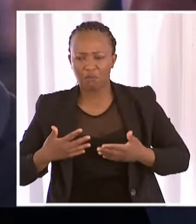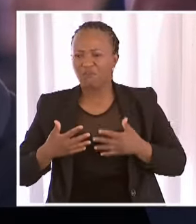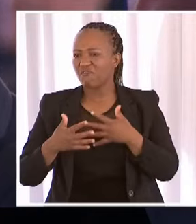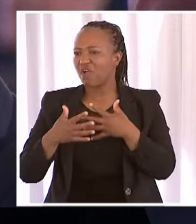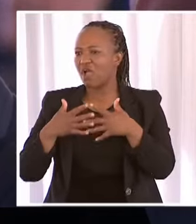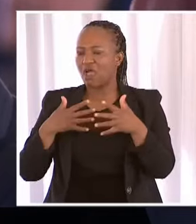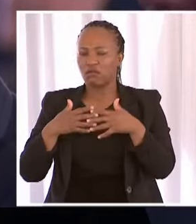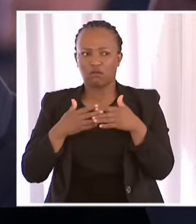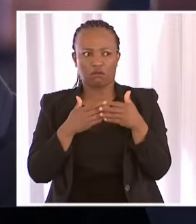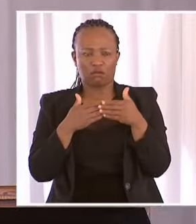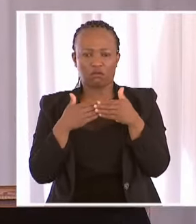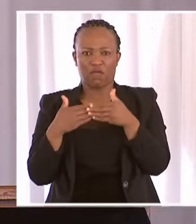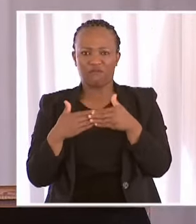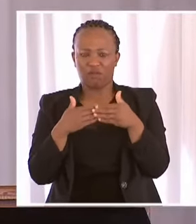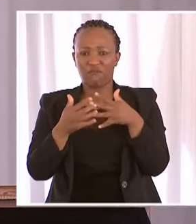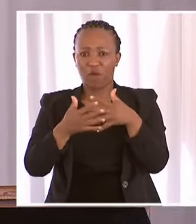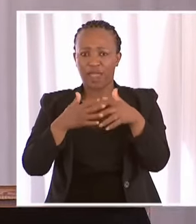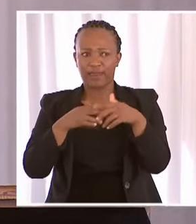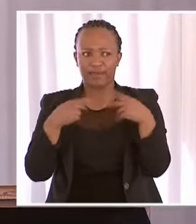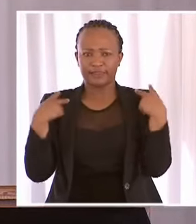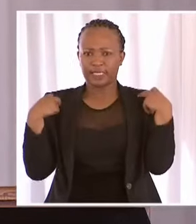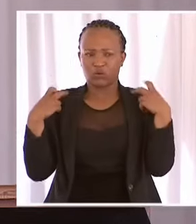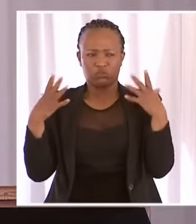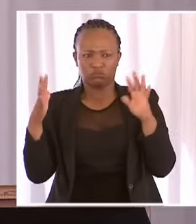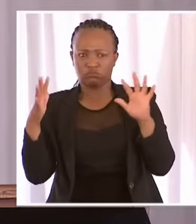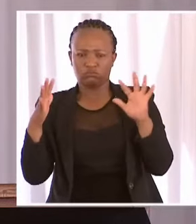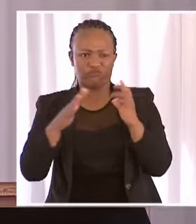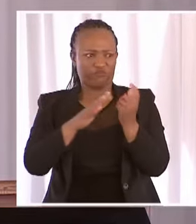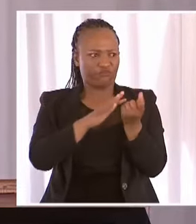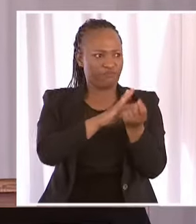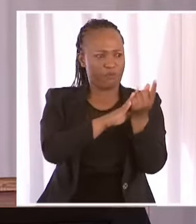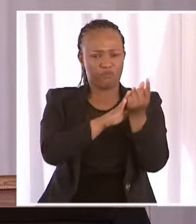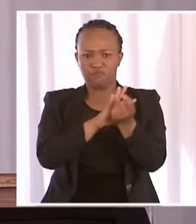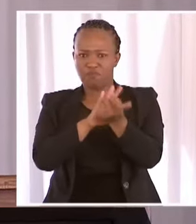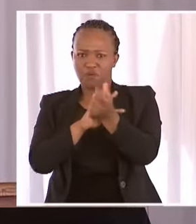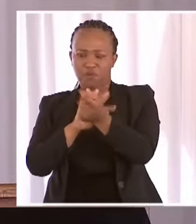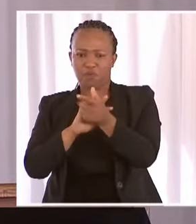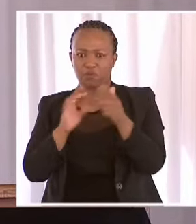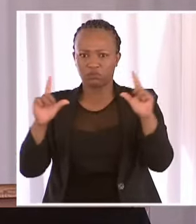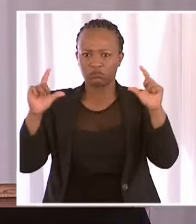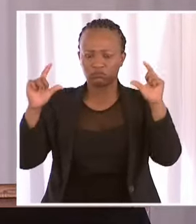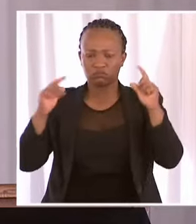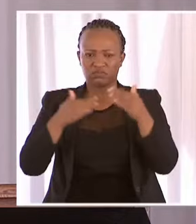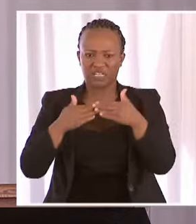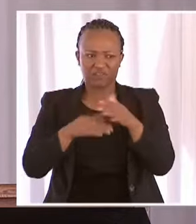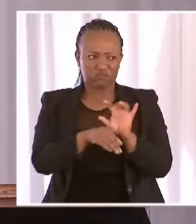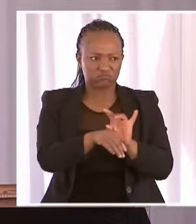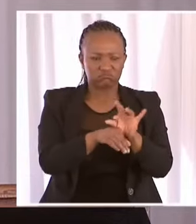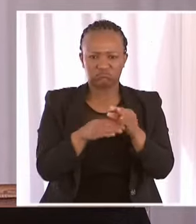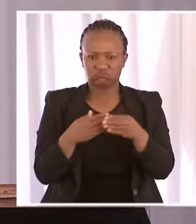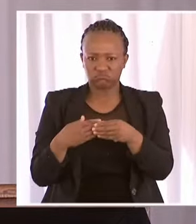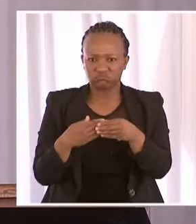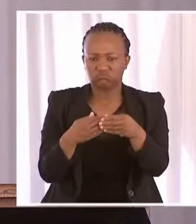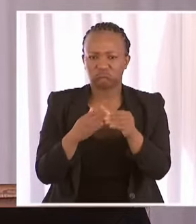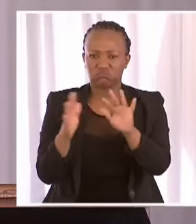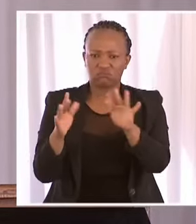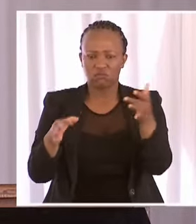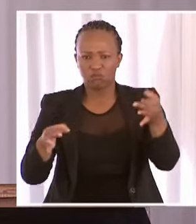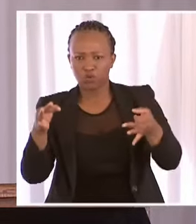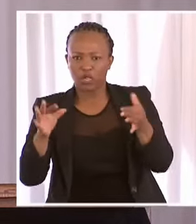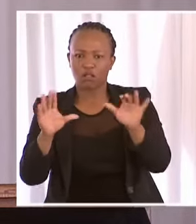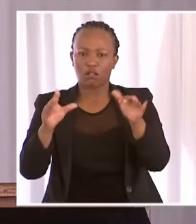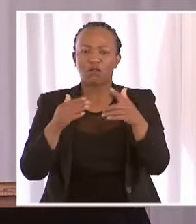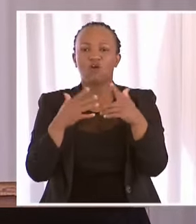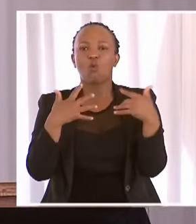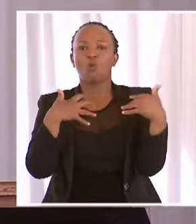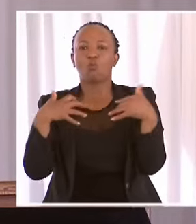numerous security issues that arose, advising and steering the political direction of the